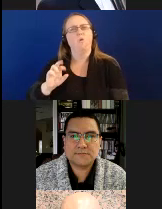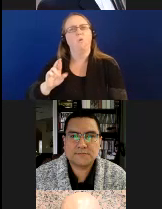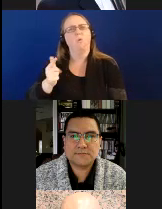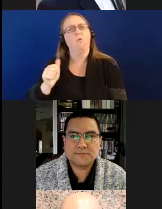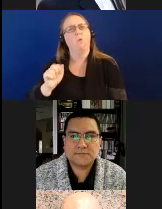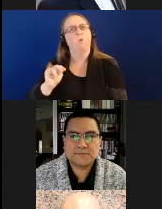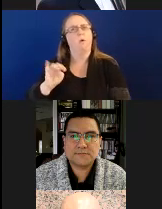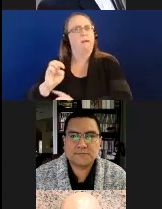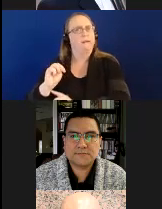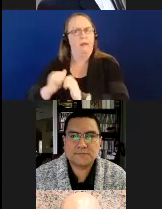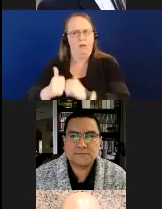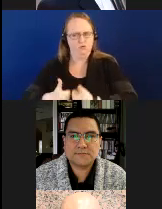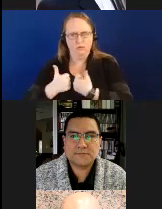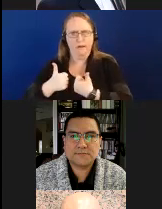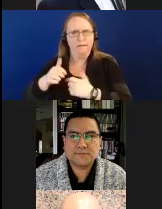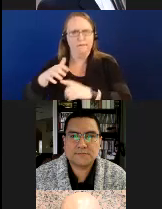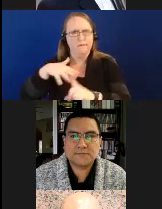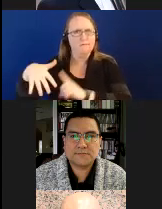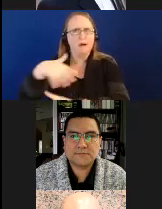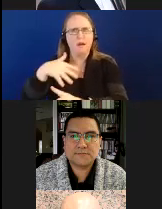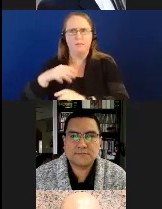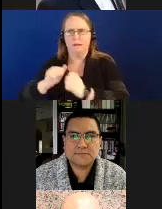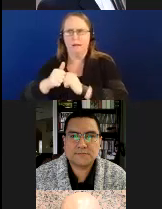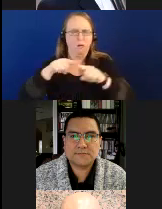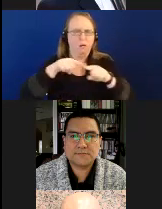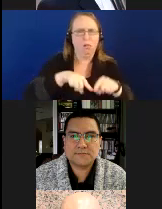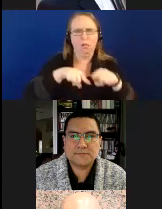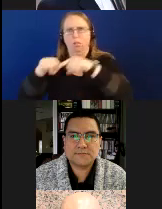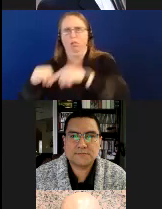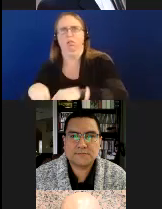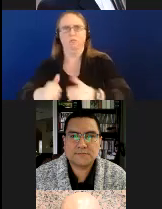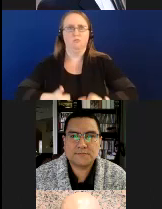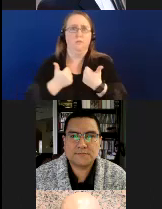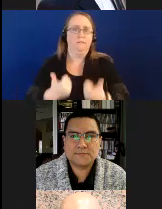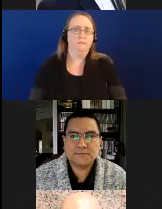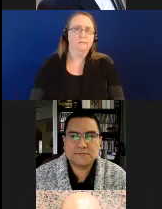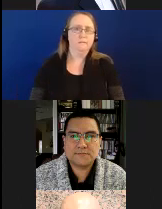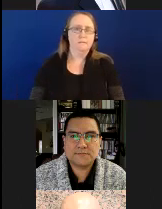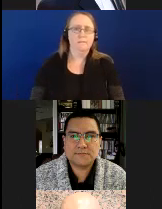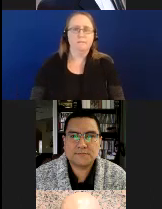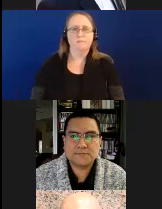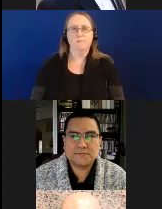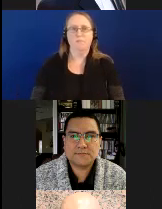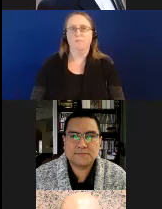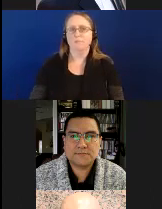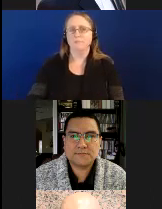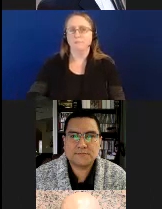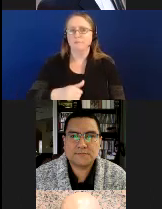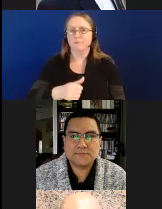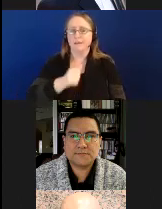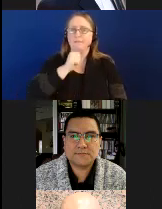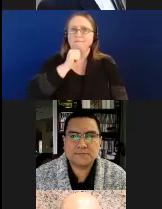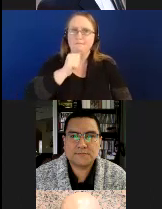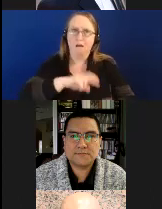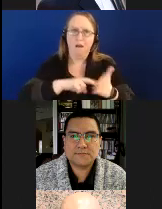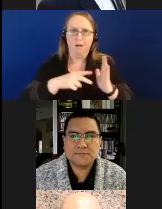environment and interact with each other, rely on each other to be able to survive. What this does not mean is that students are not going to